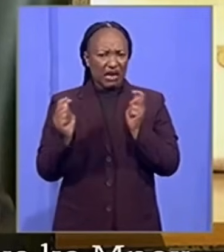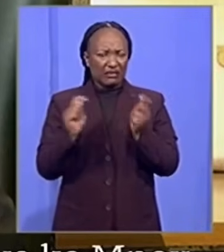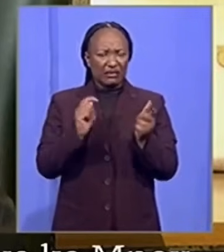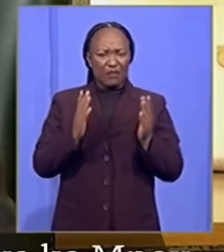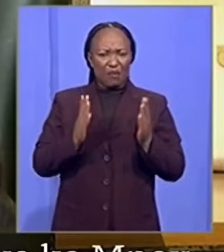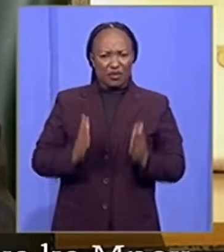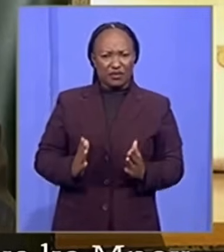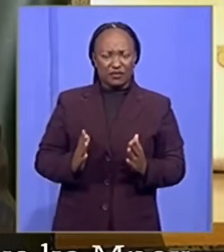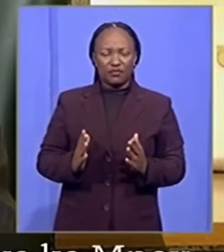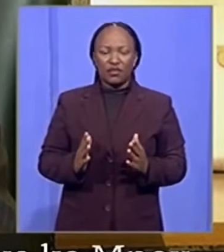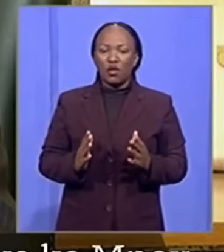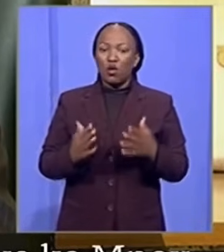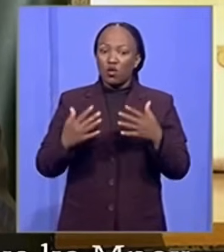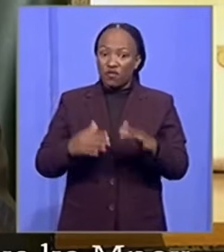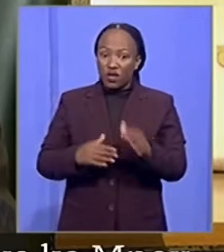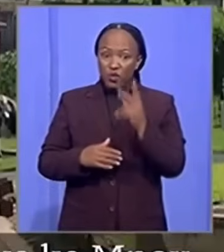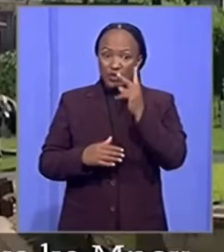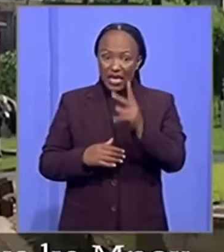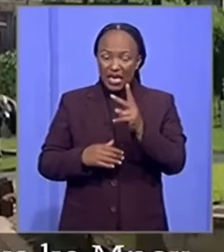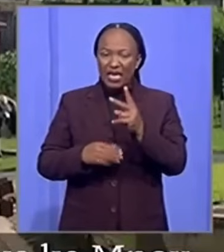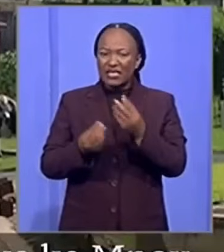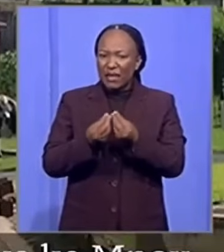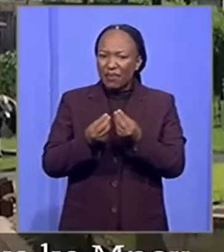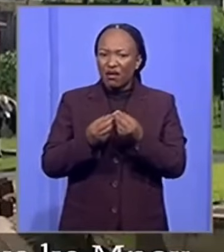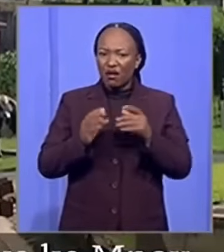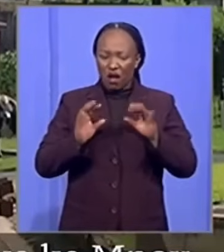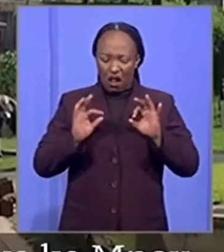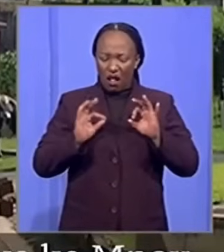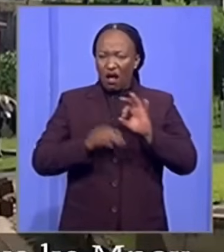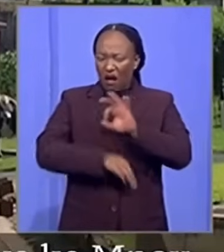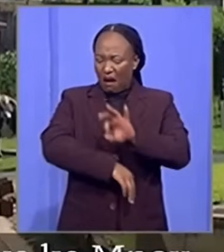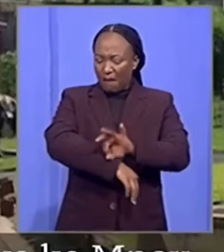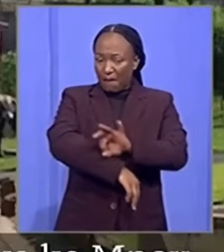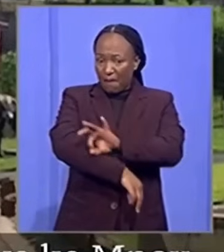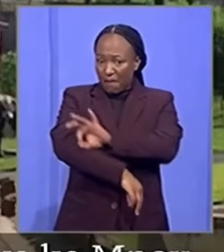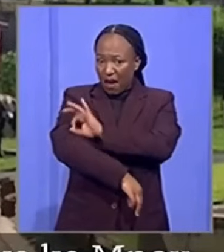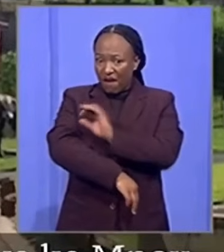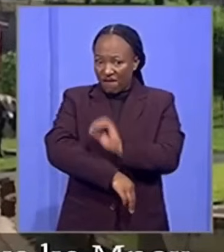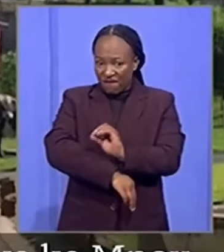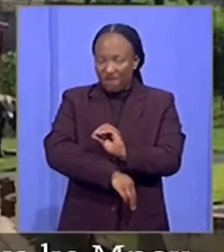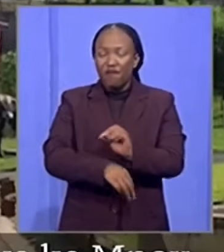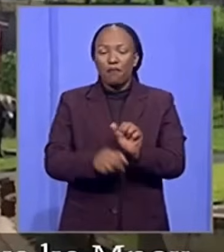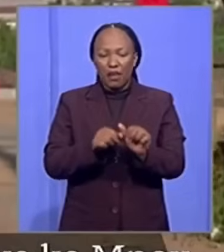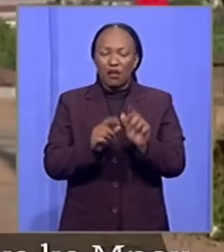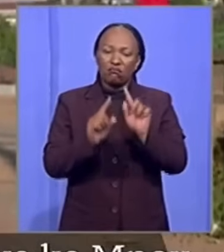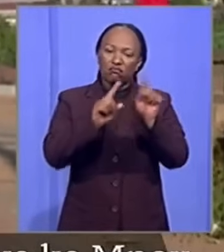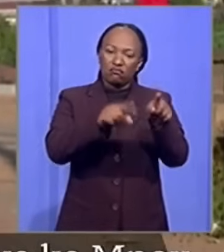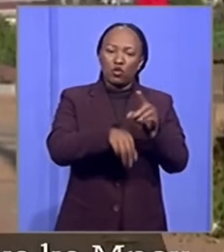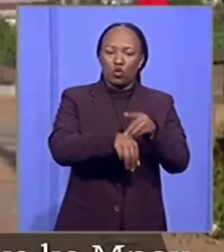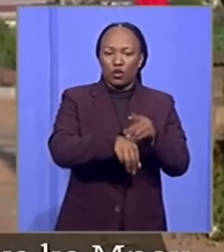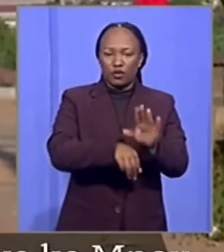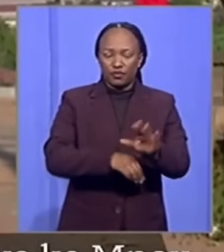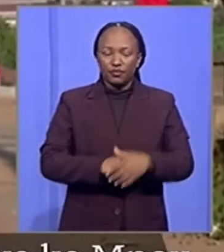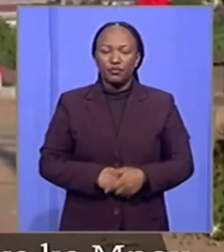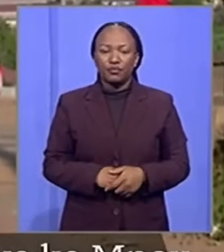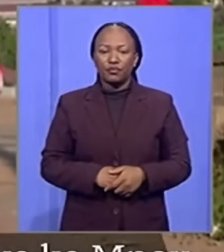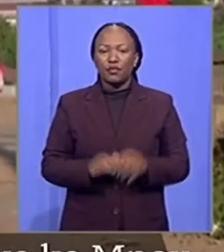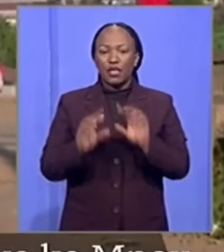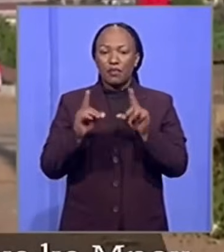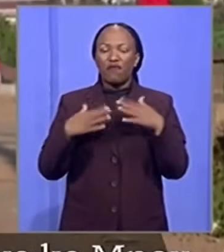people to say, once you see this rash and these symptoms, go and consult. Baetapele ba lefapha la bophelo ba ipiletsa